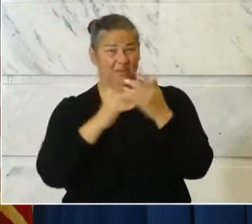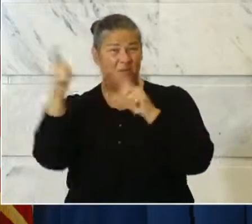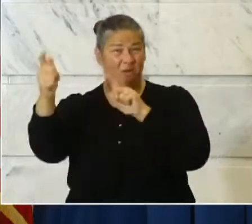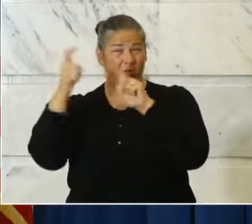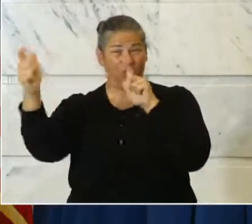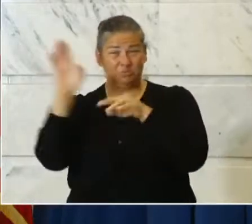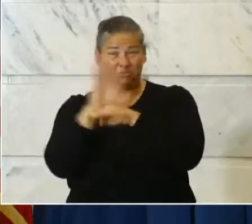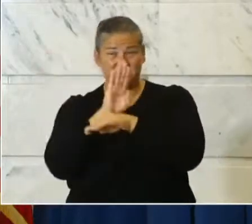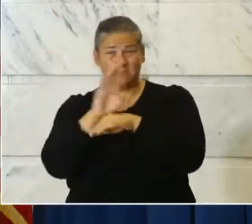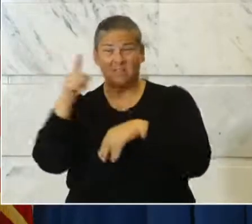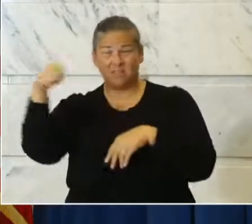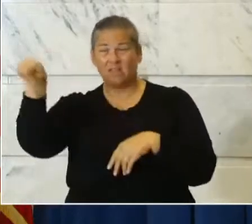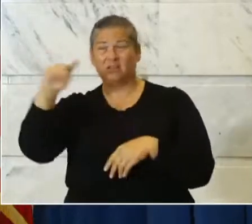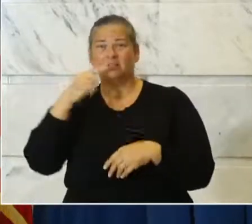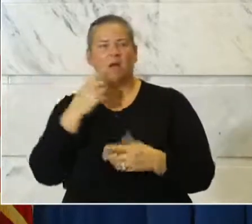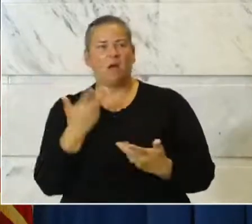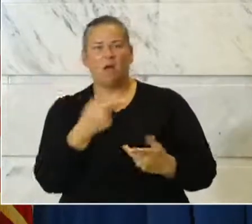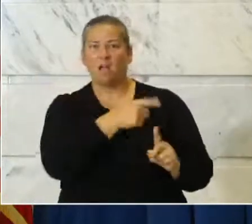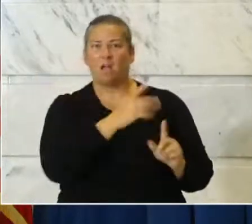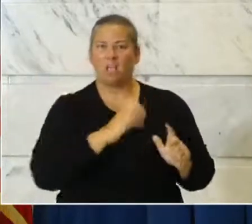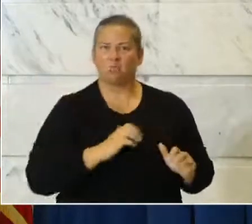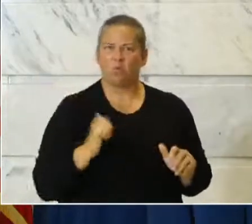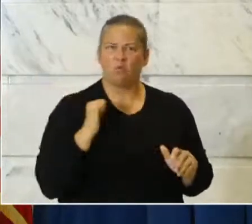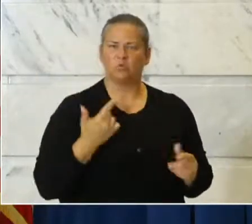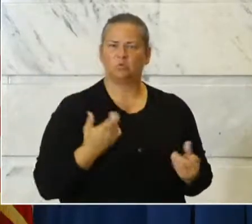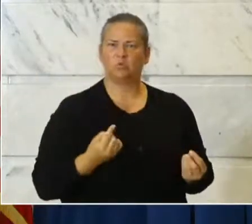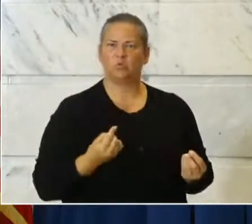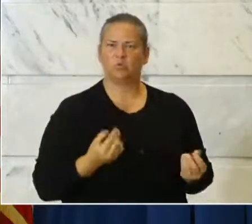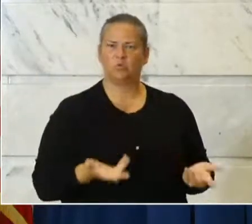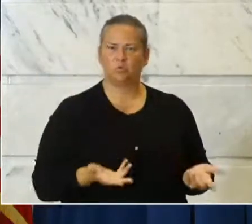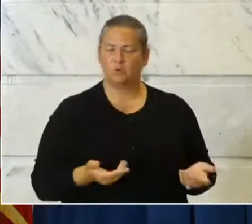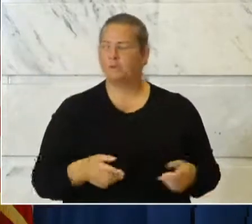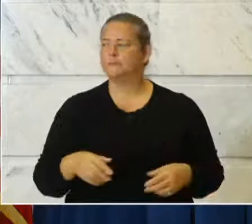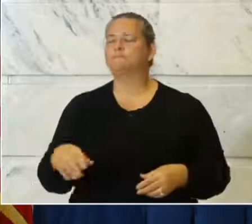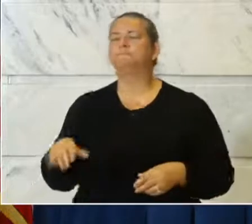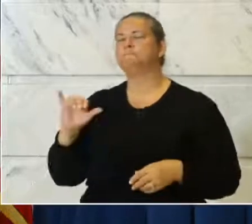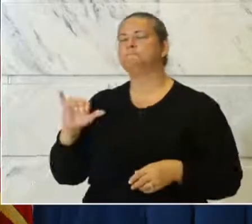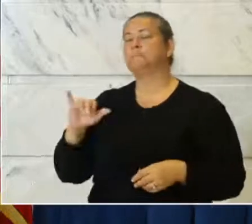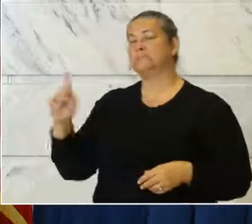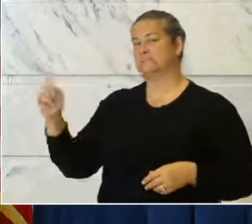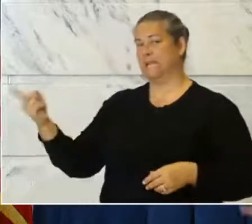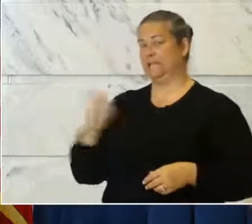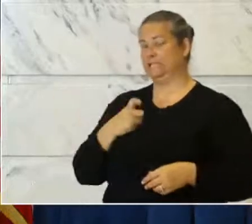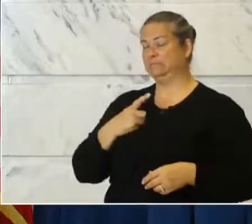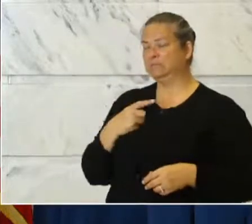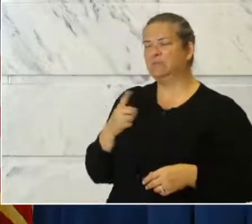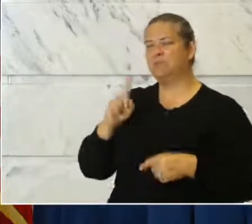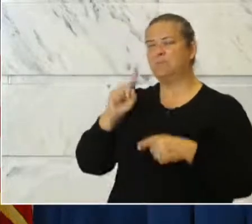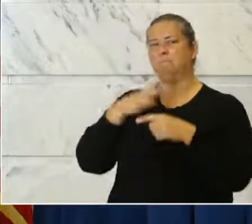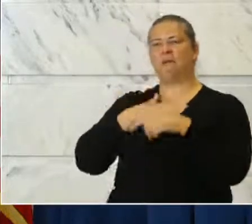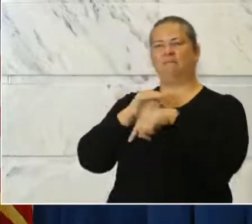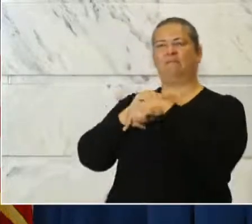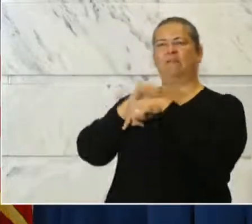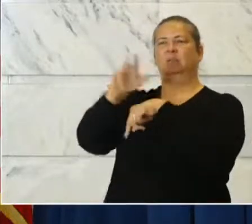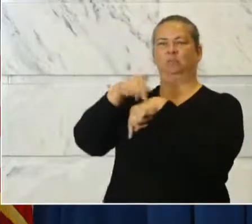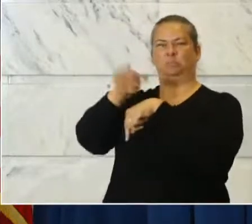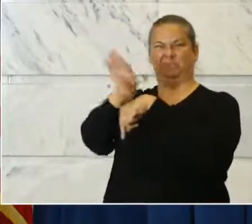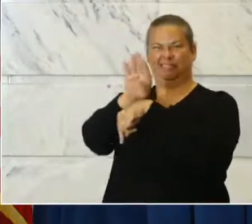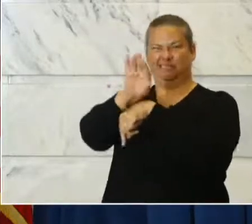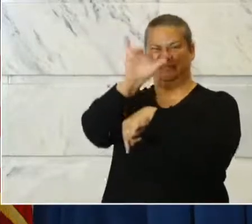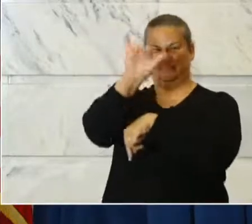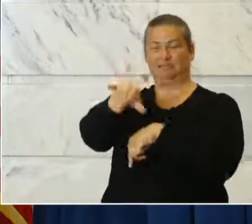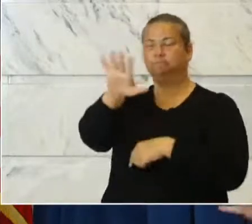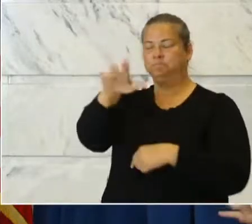with customers who refuse, things like that. So the question is advice to businesses. First, as we saw today, the National